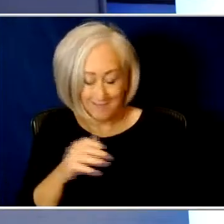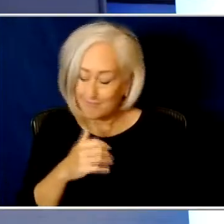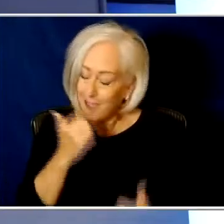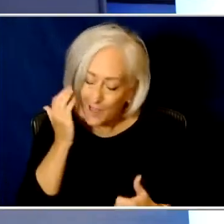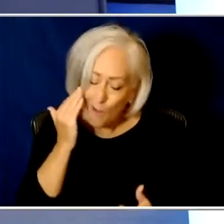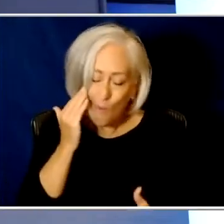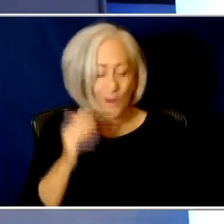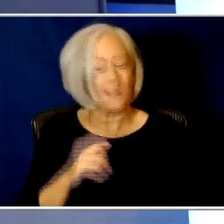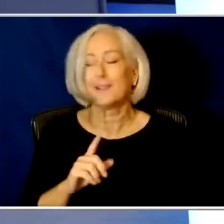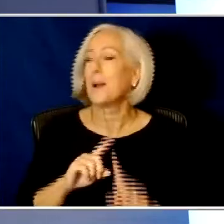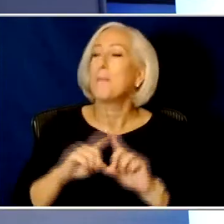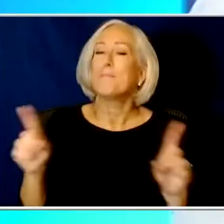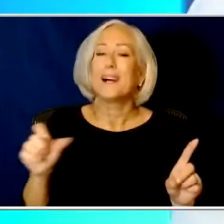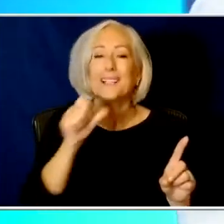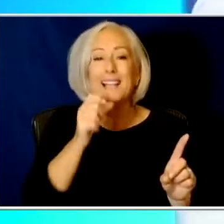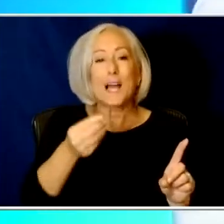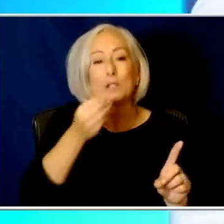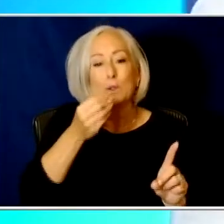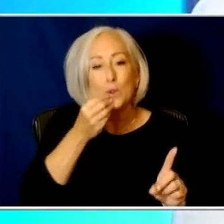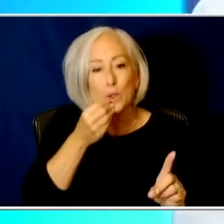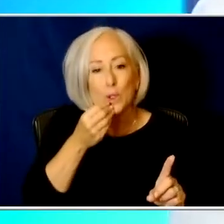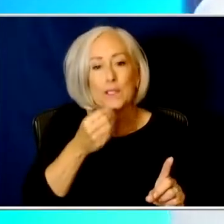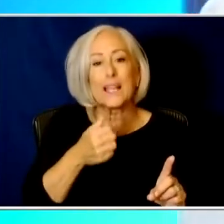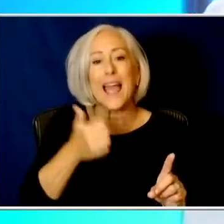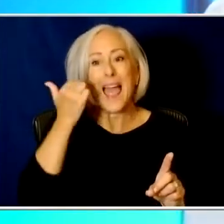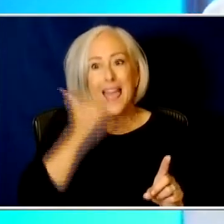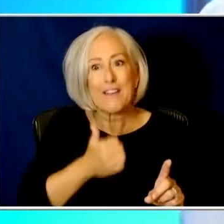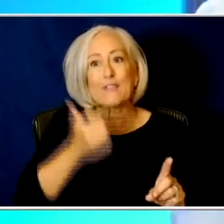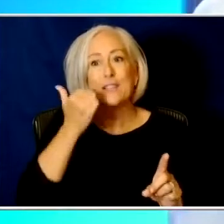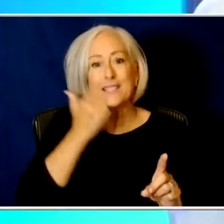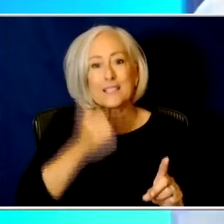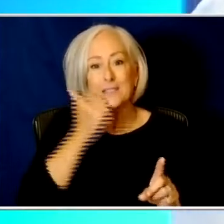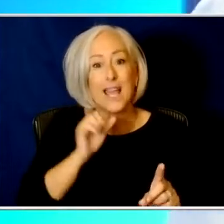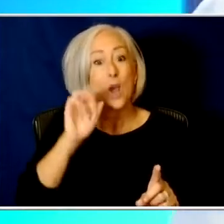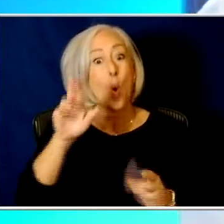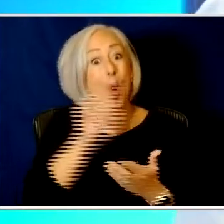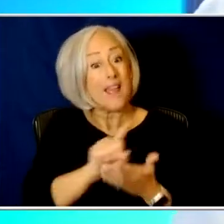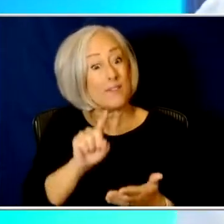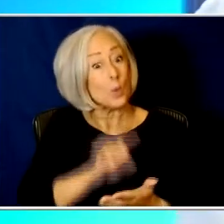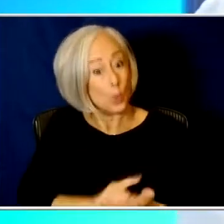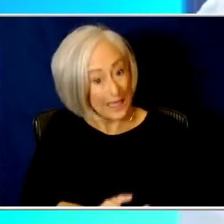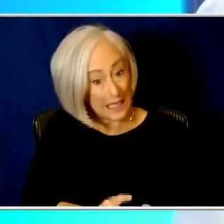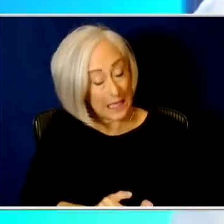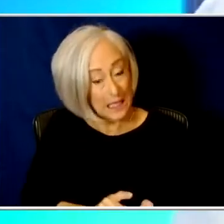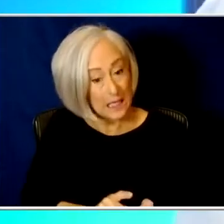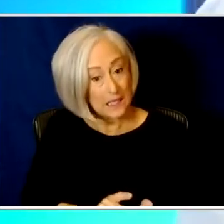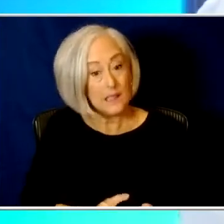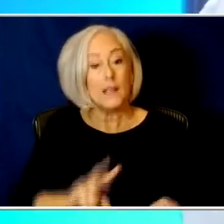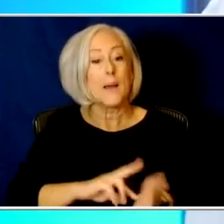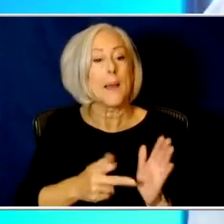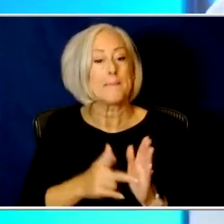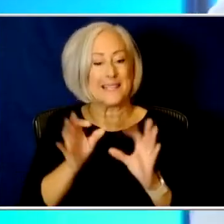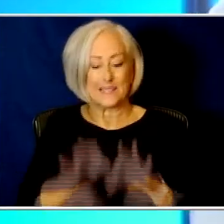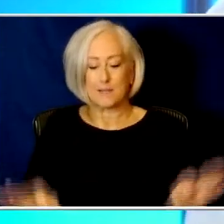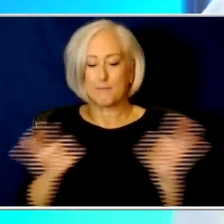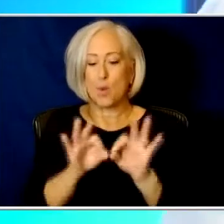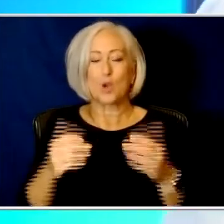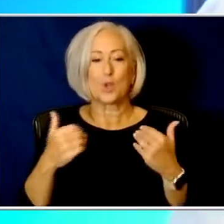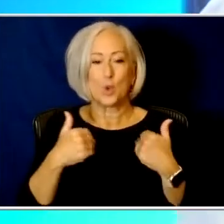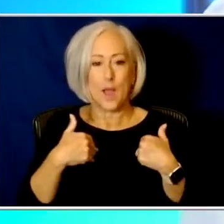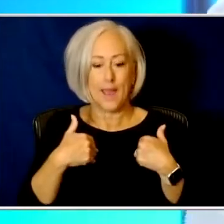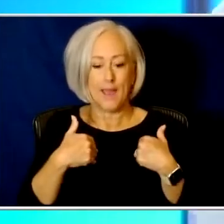not be good for me to eat it every day or every week. So having a diet that's balanced, having high fiber,